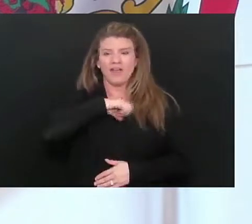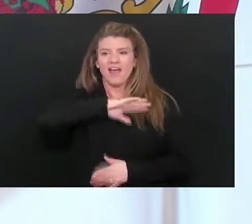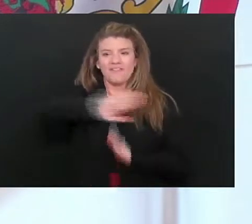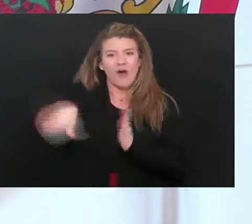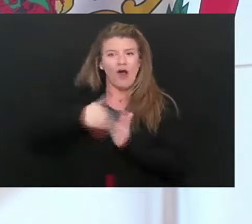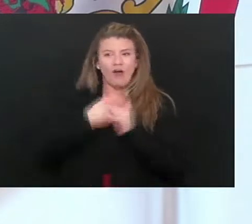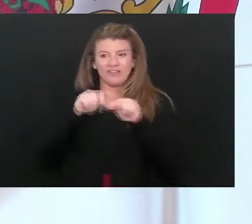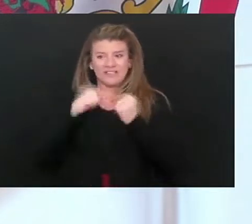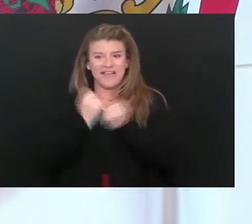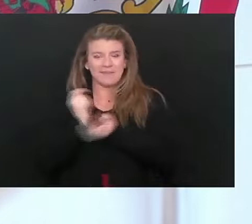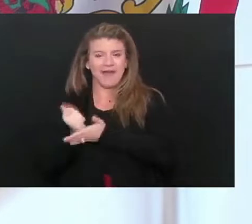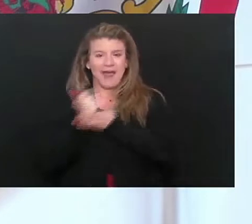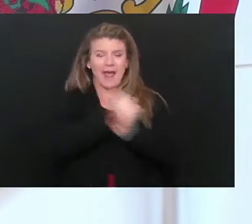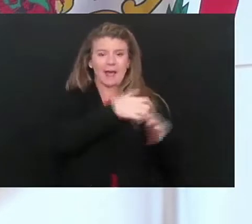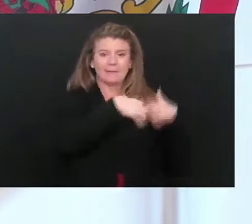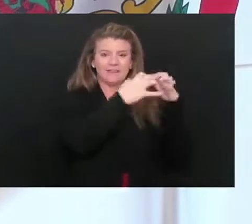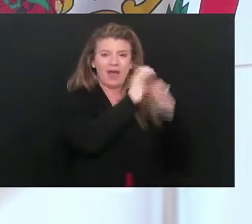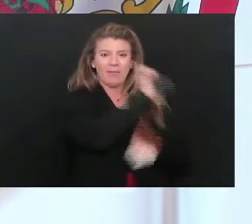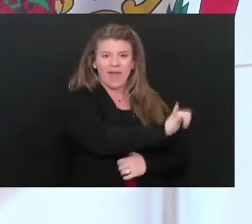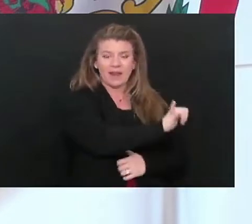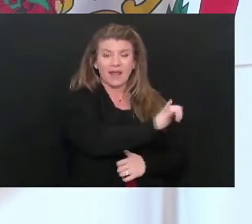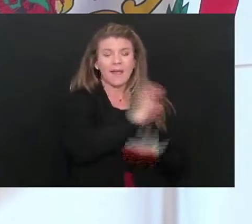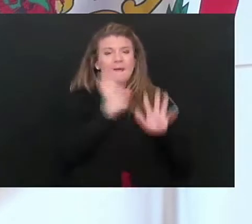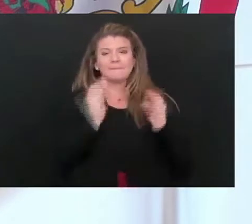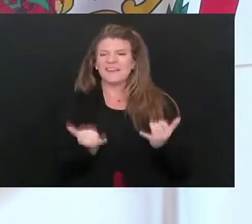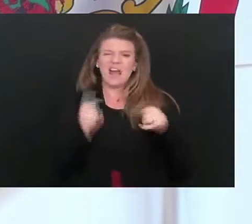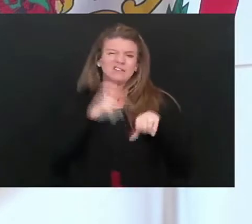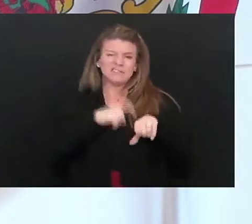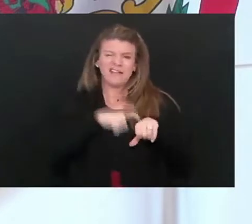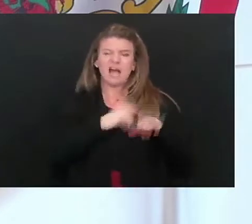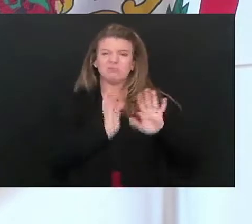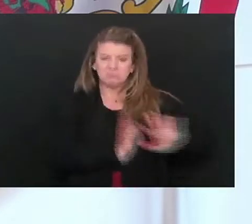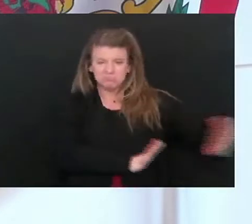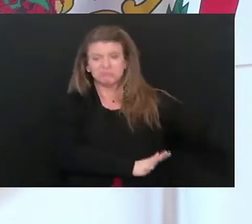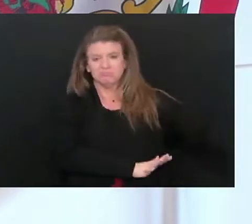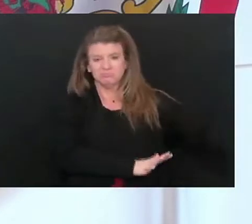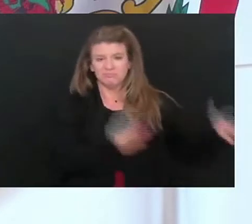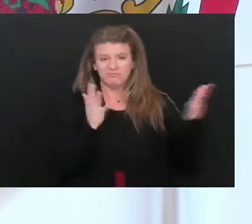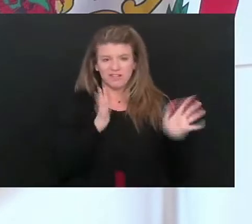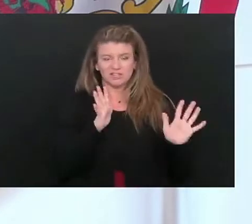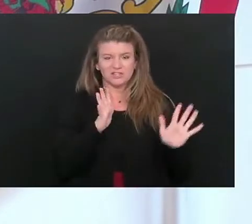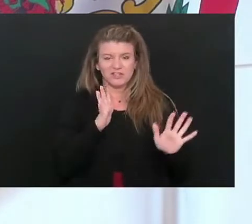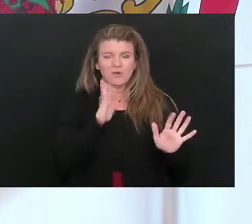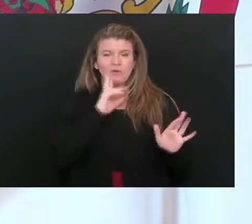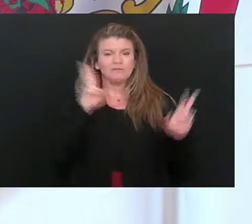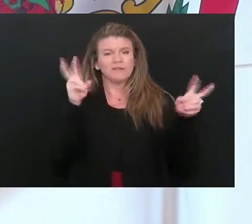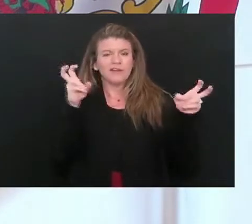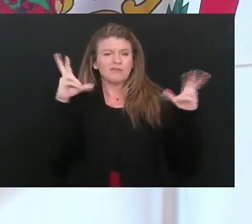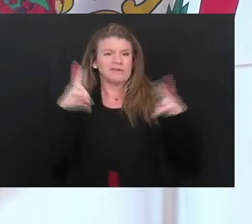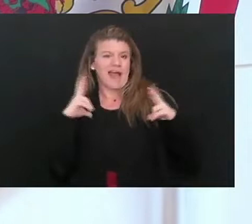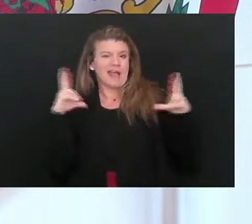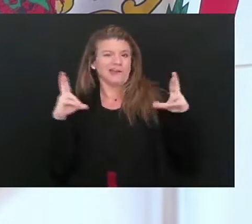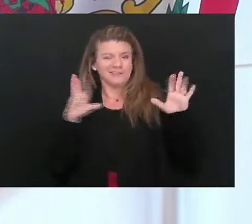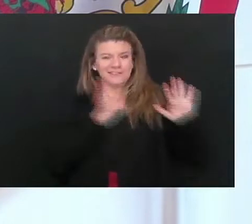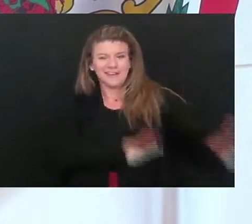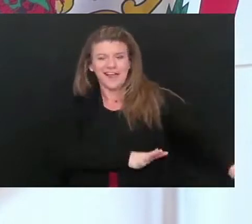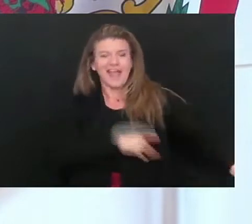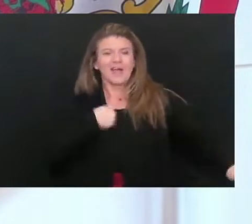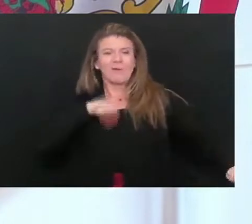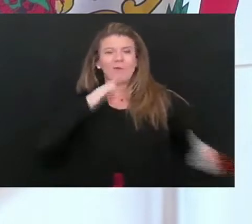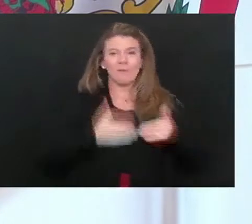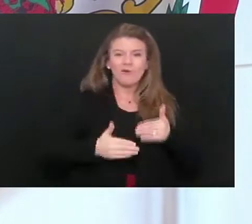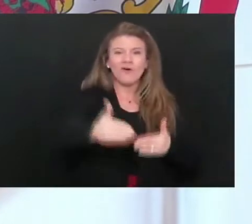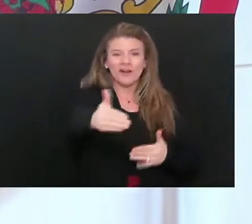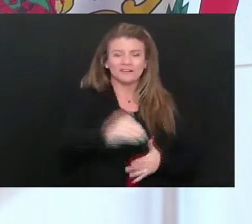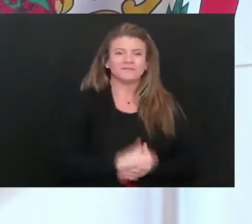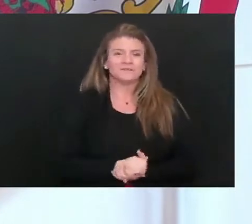place. But now it's time for it to go and retire and us move on. So